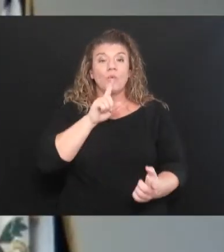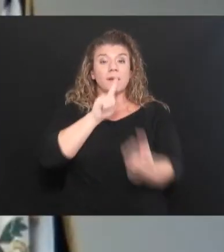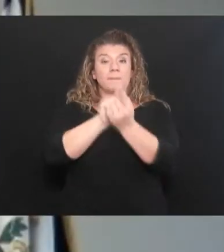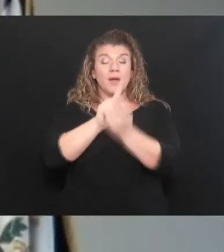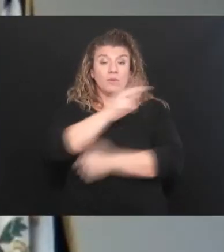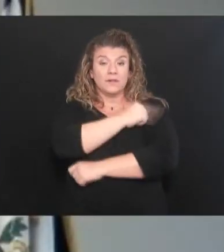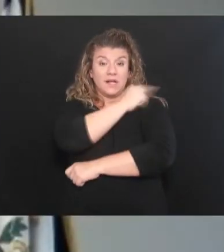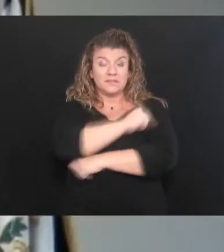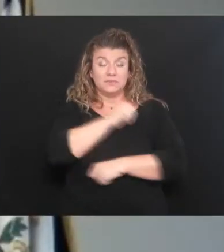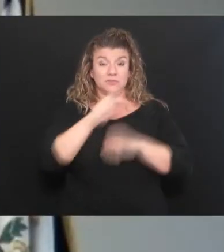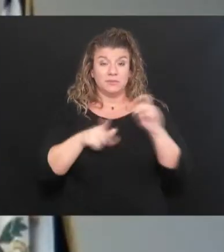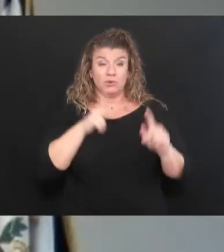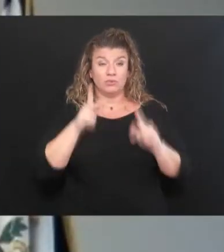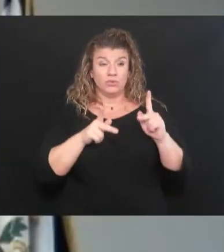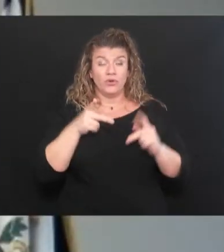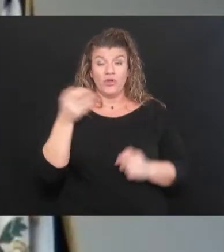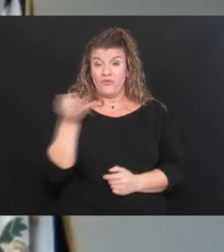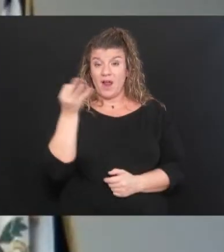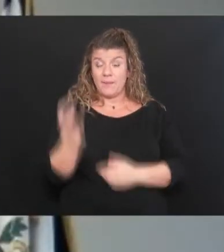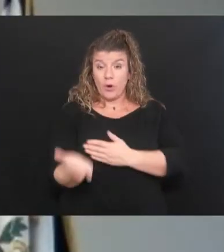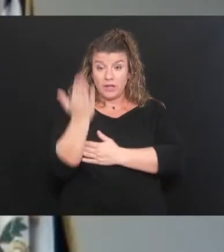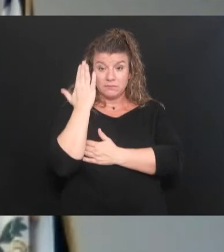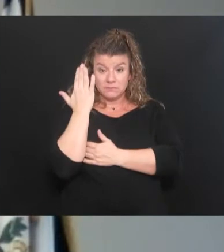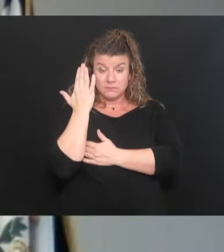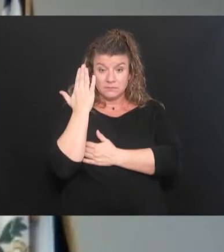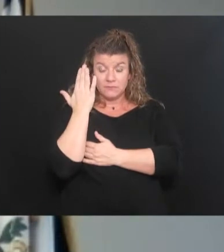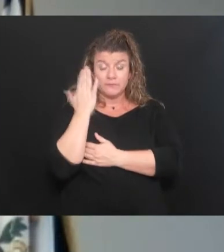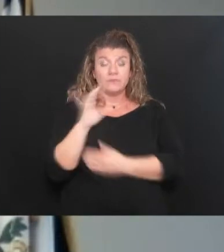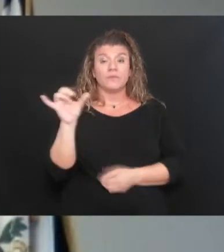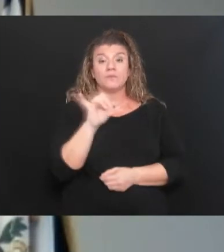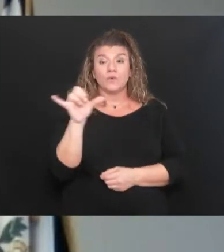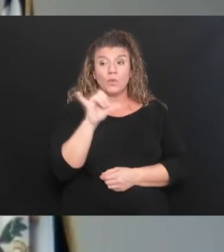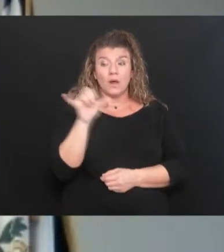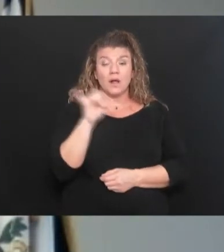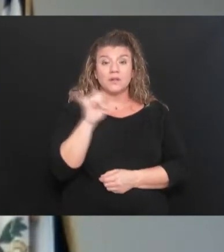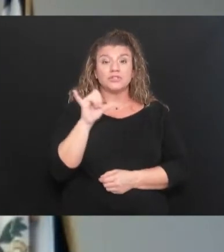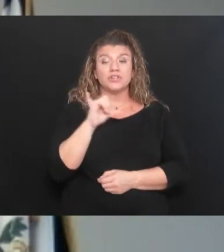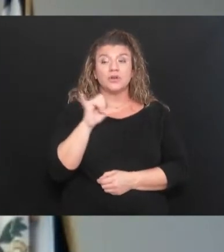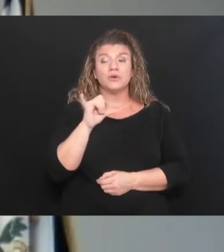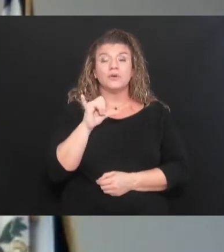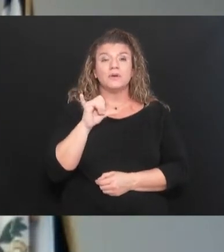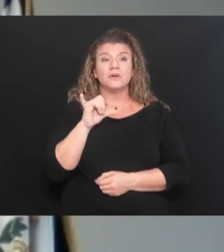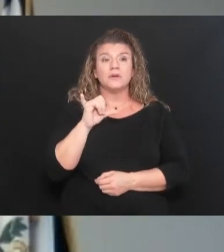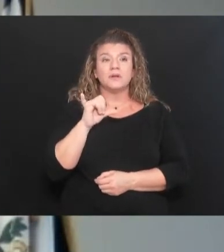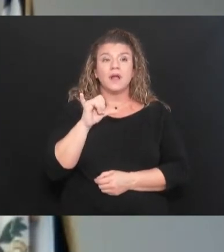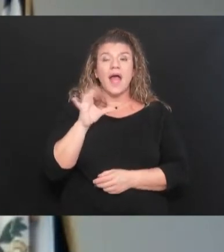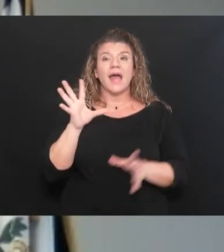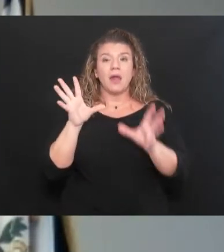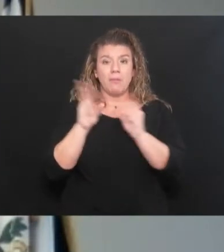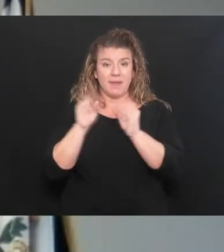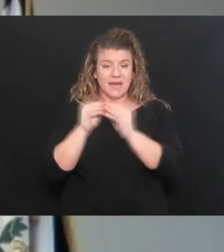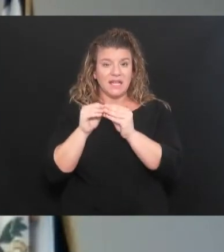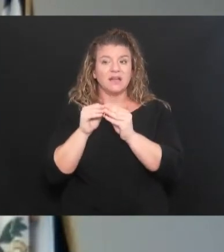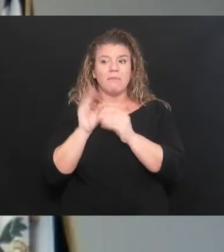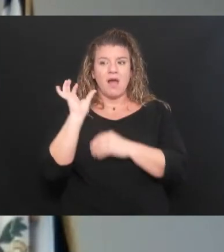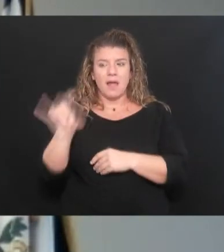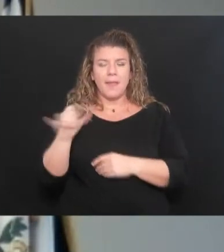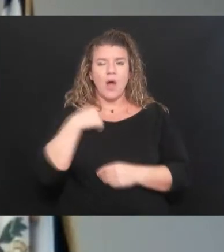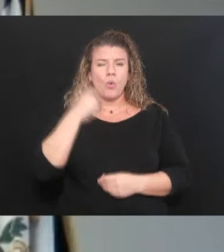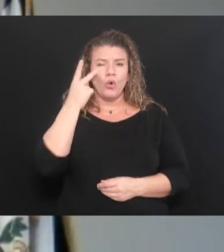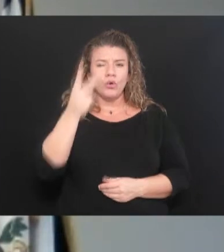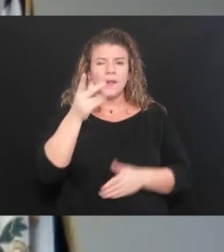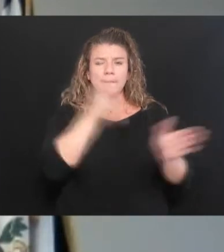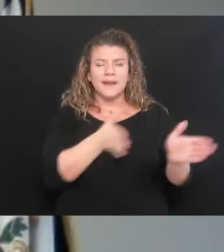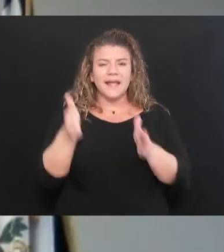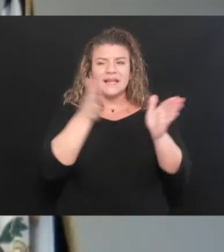folks Friday morning. We also have been in discussions this morning about that. We're trying to look at ways